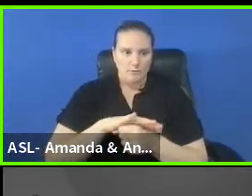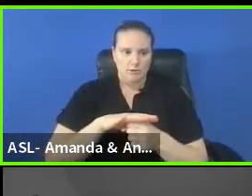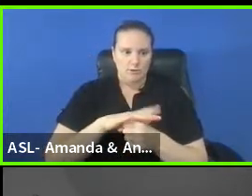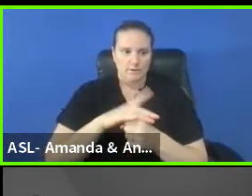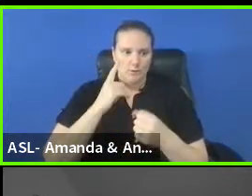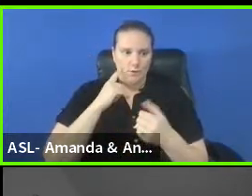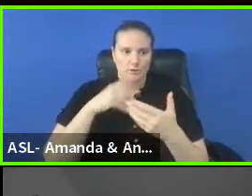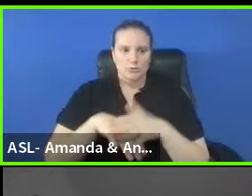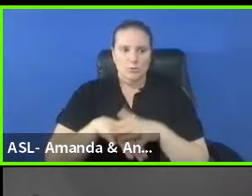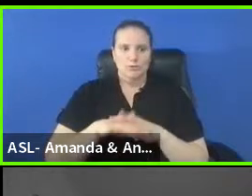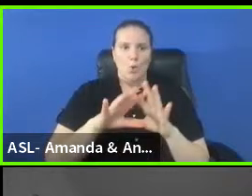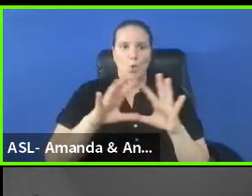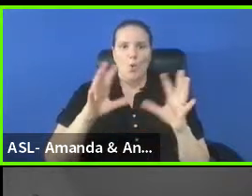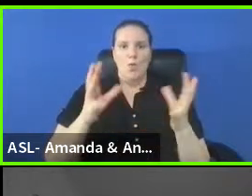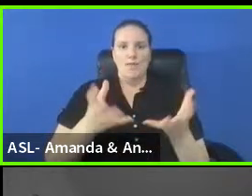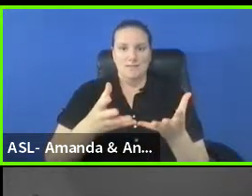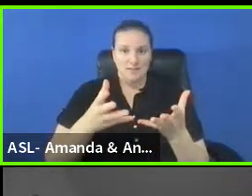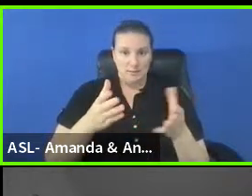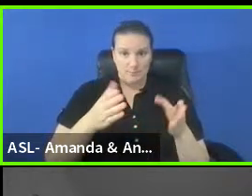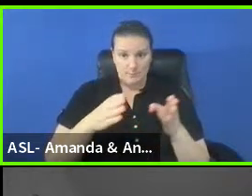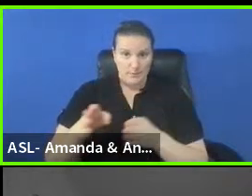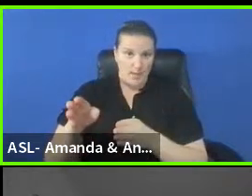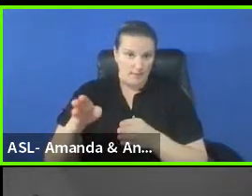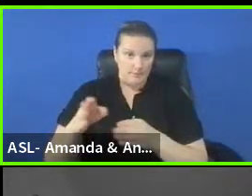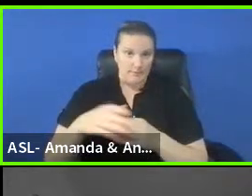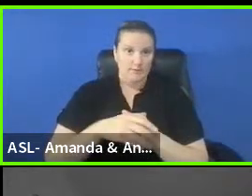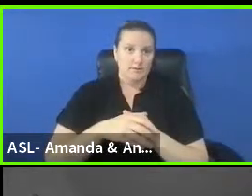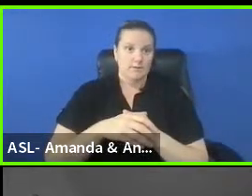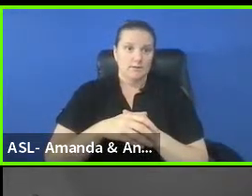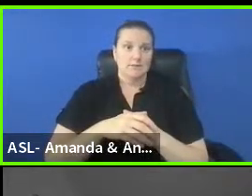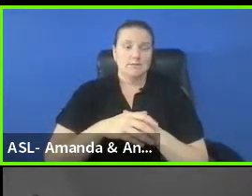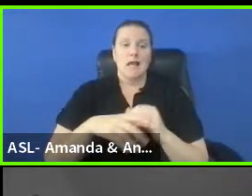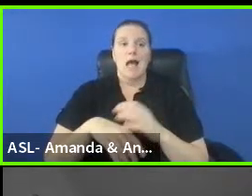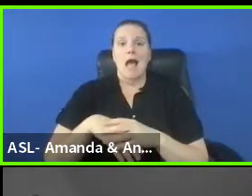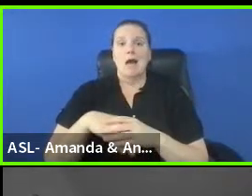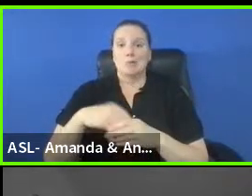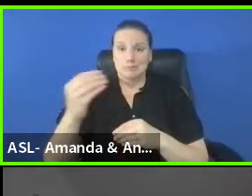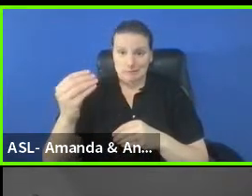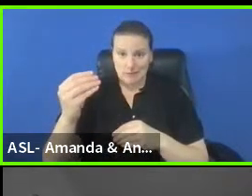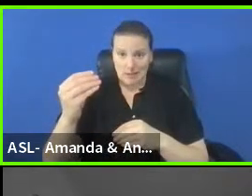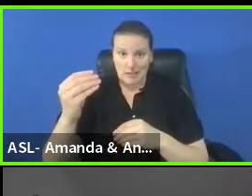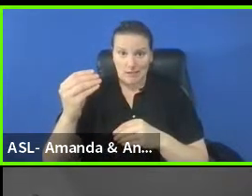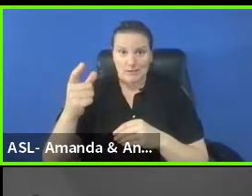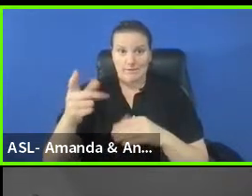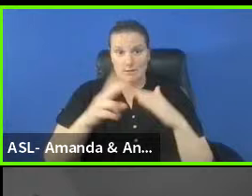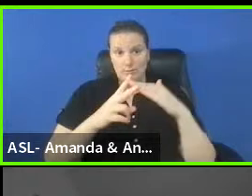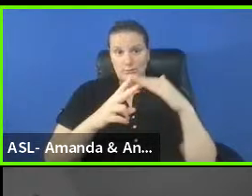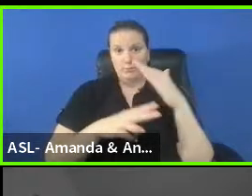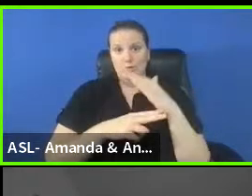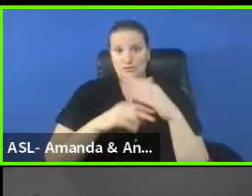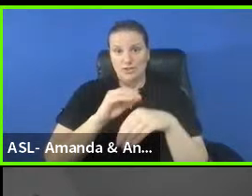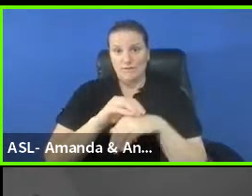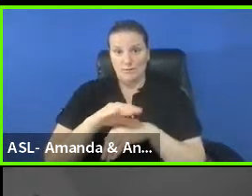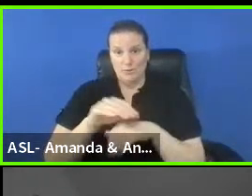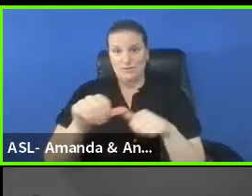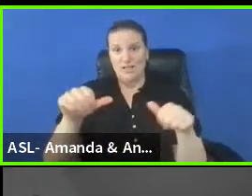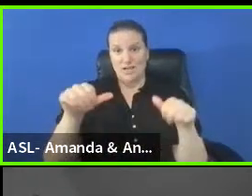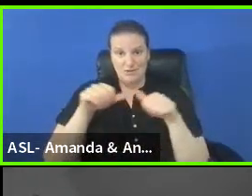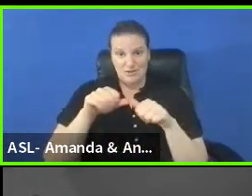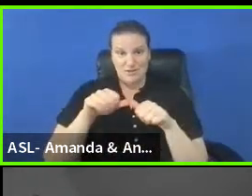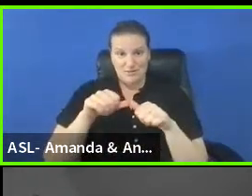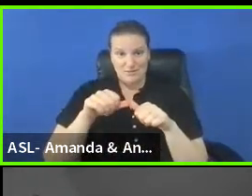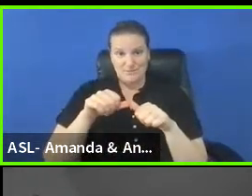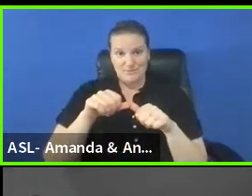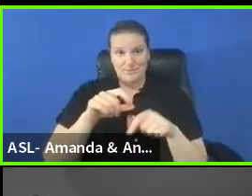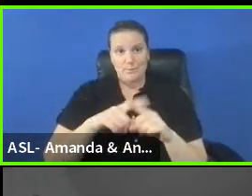integrated holistic plan that extends outside perhaps the bridge influence area itself,